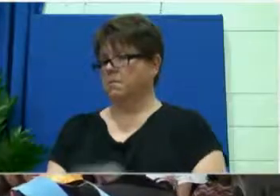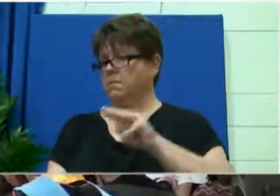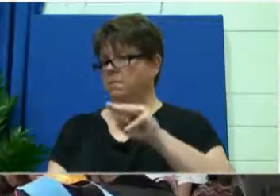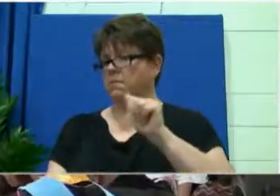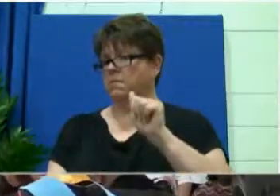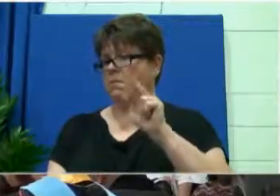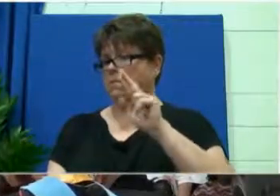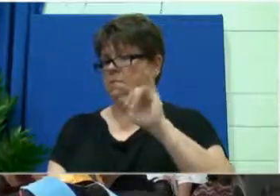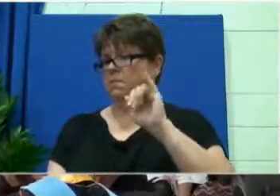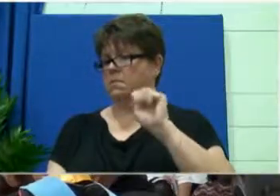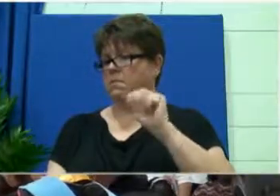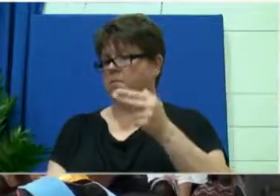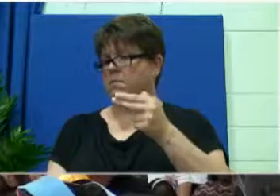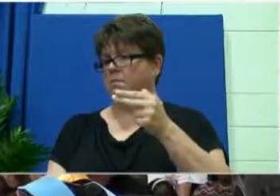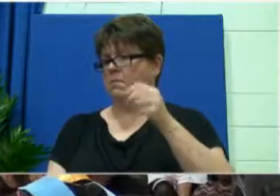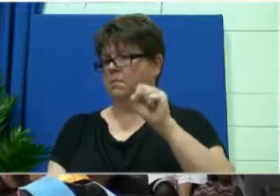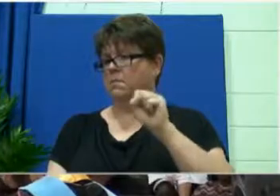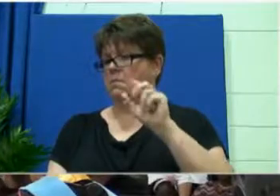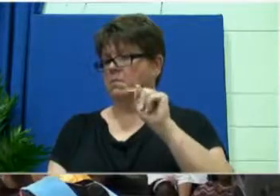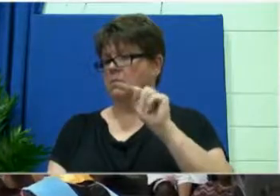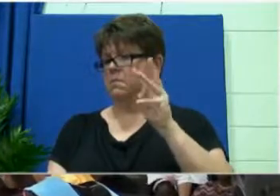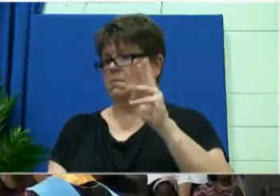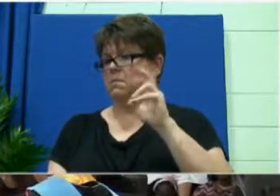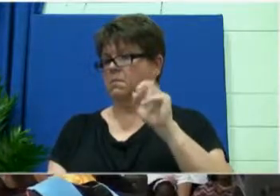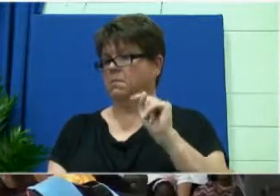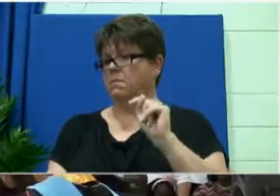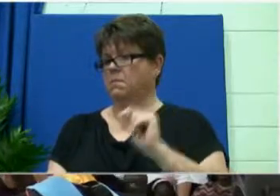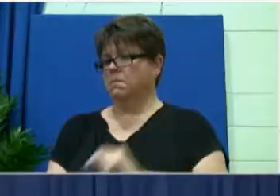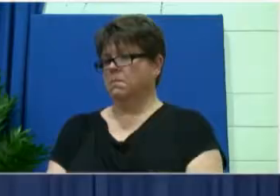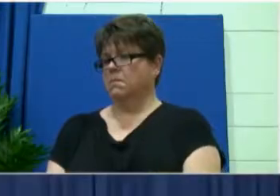Mariah Rose Stewart, cum laude, Associate in Arts.